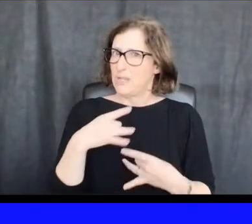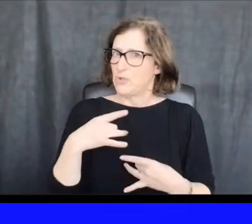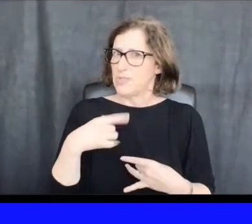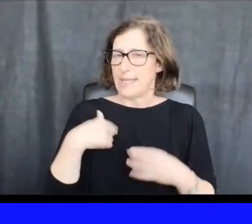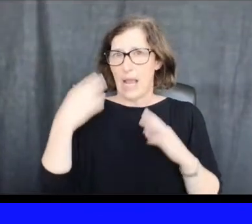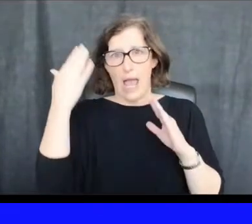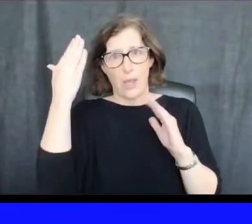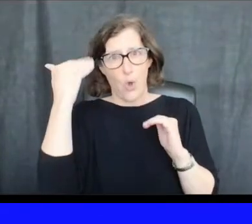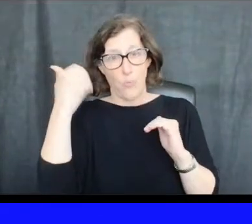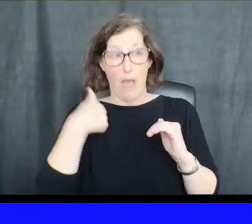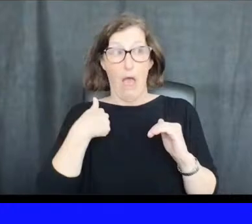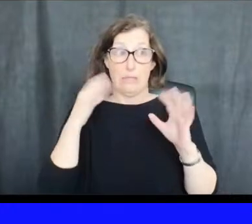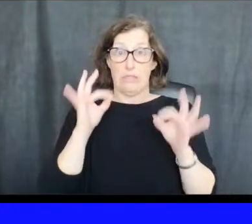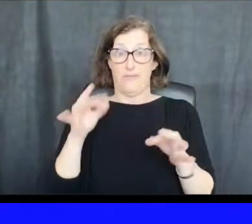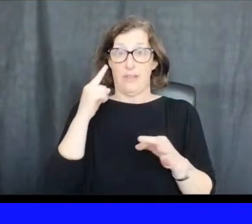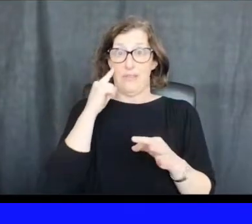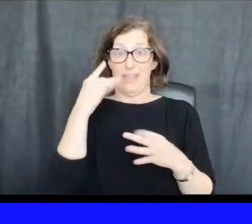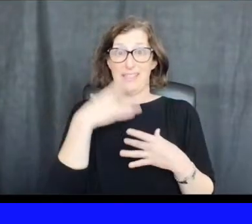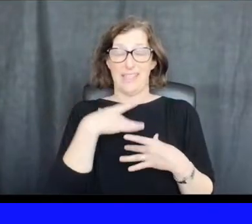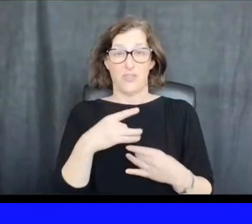discussion and advocacy with CMS.